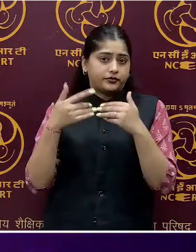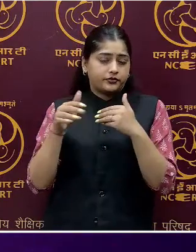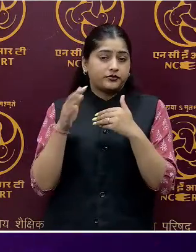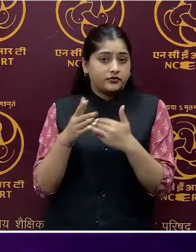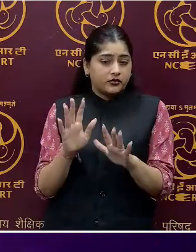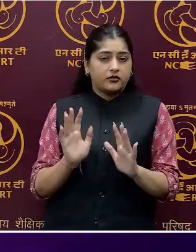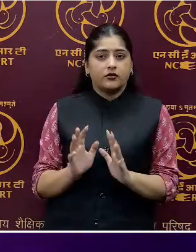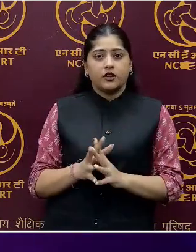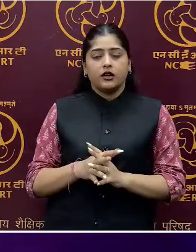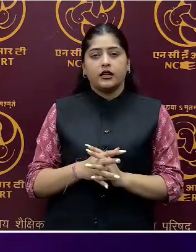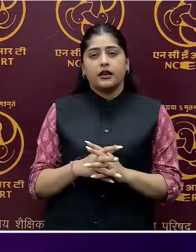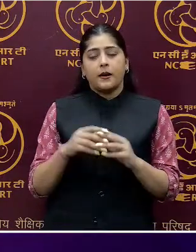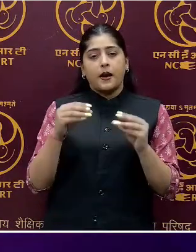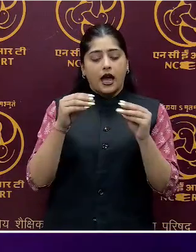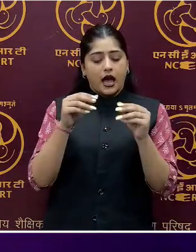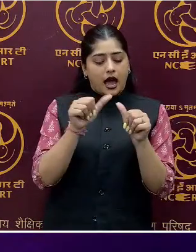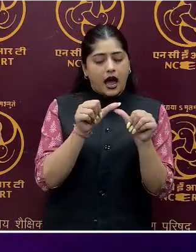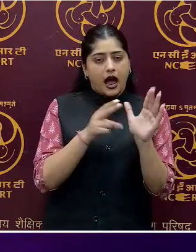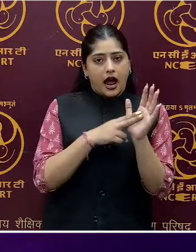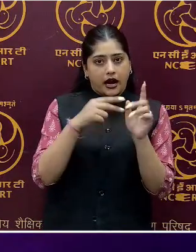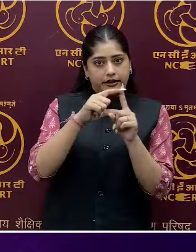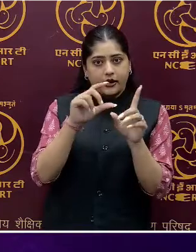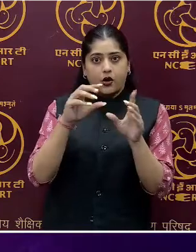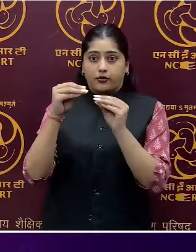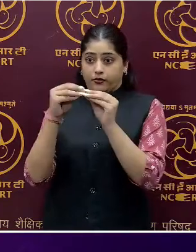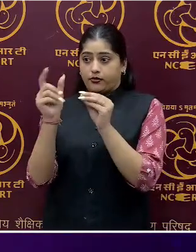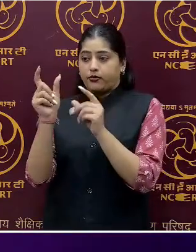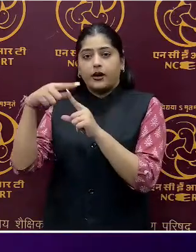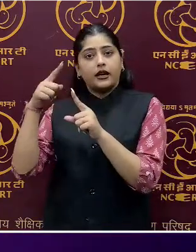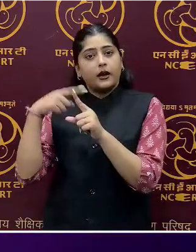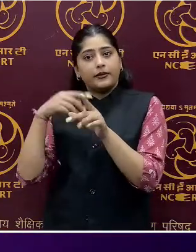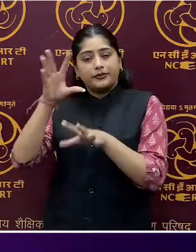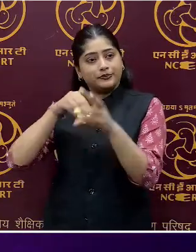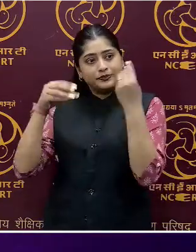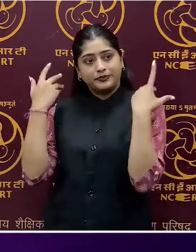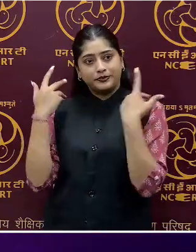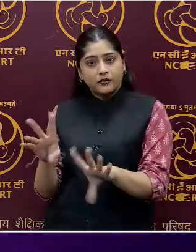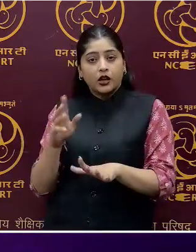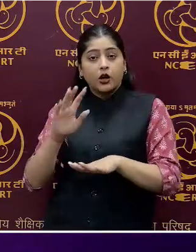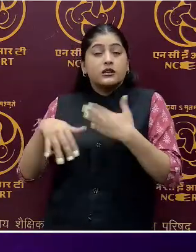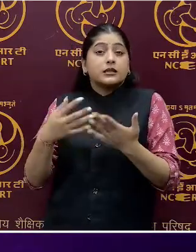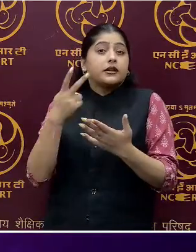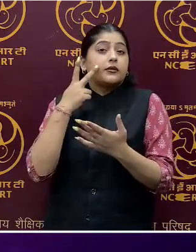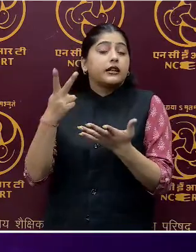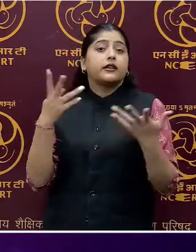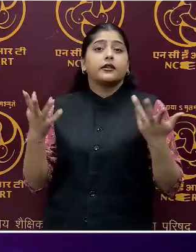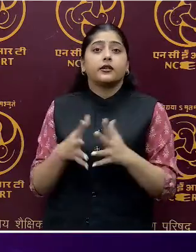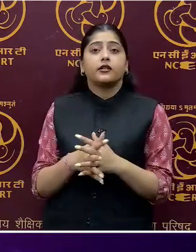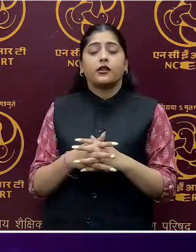but. When we are talking about 2 things together, we will be add in the sentences,